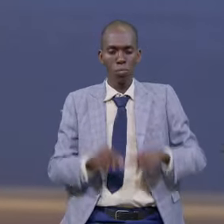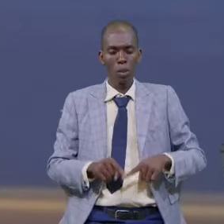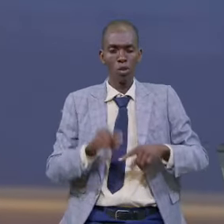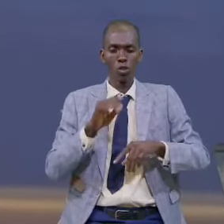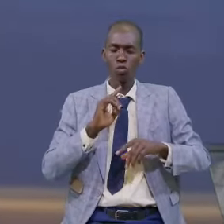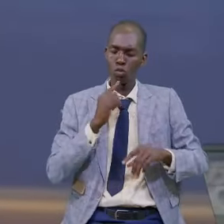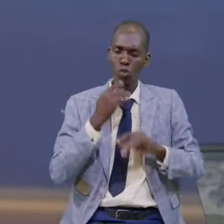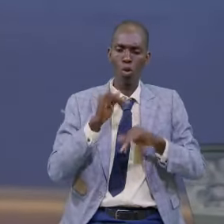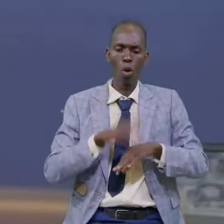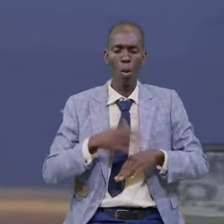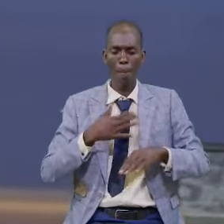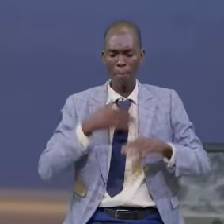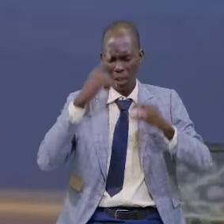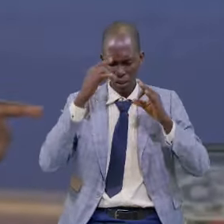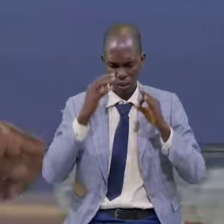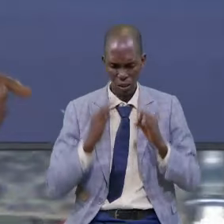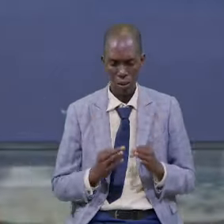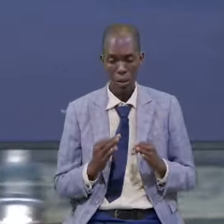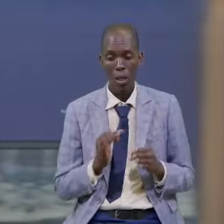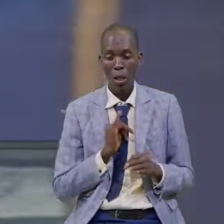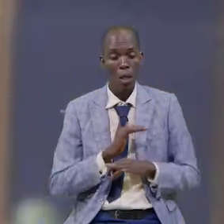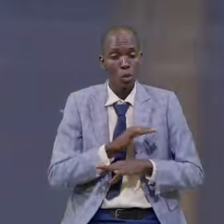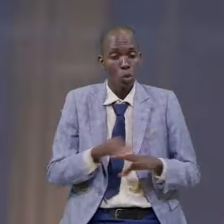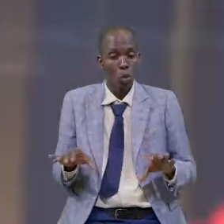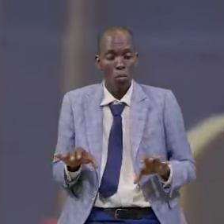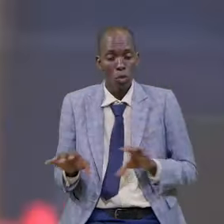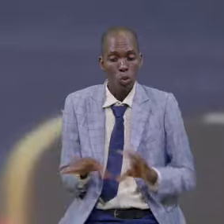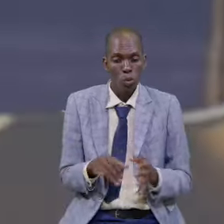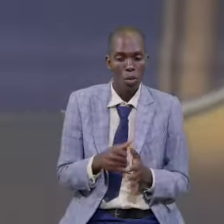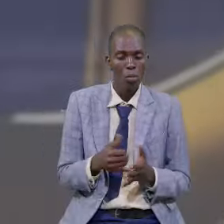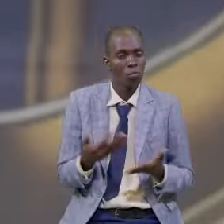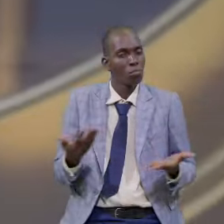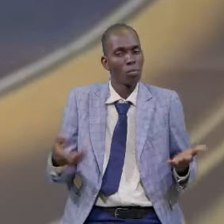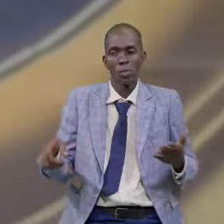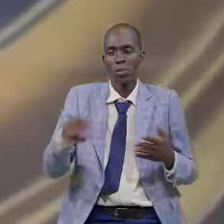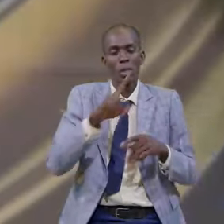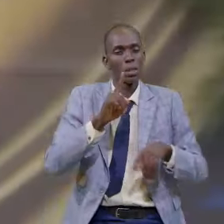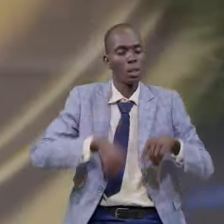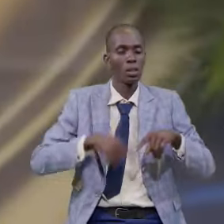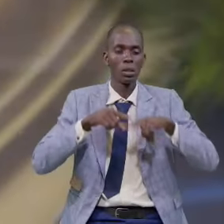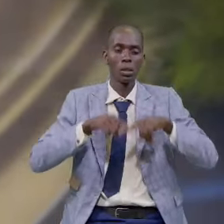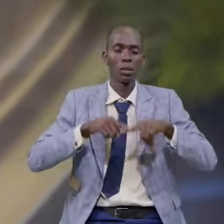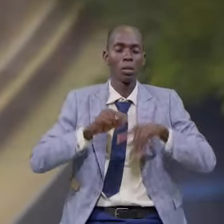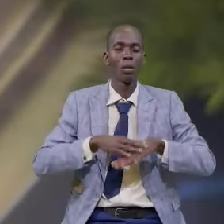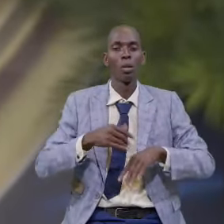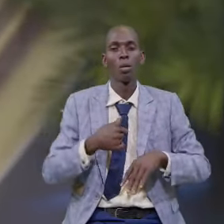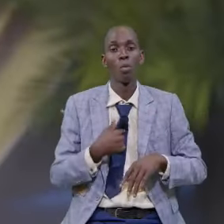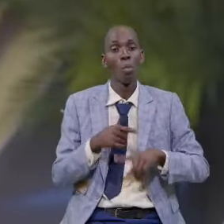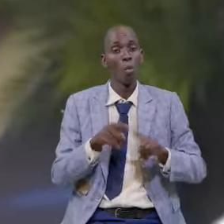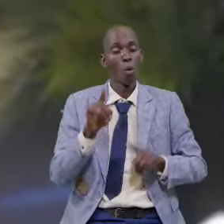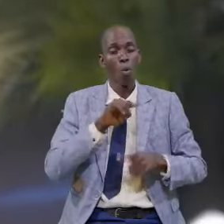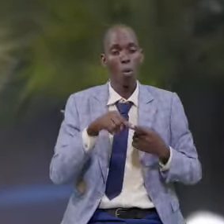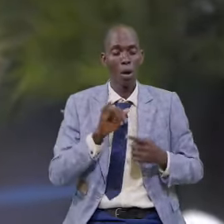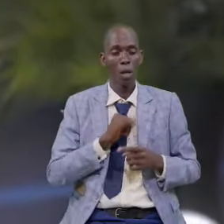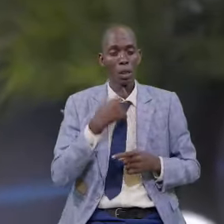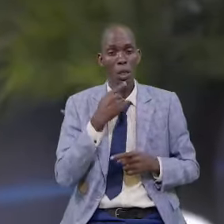do it, I'm not dependable. But when I say I can, I will,